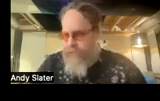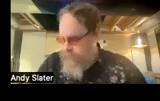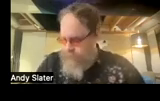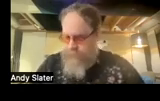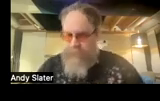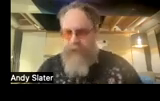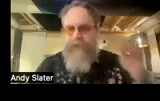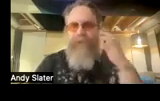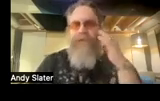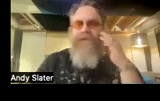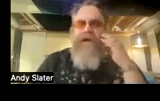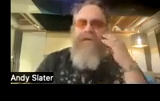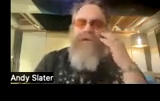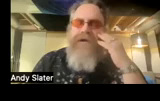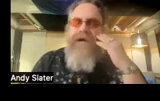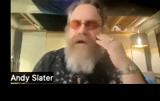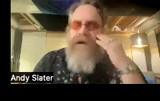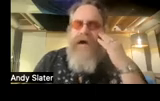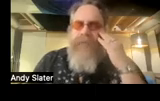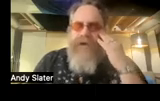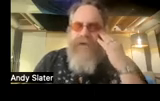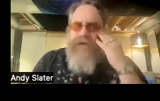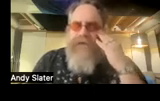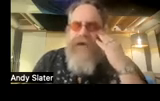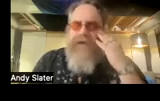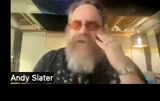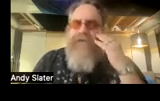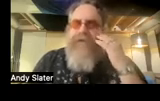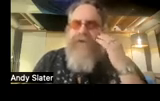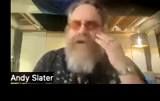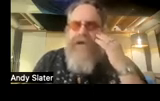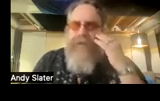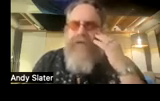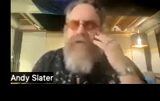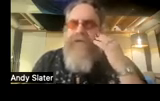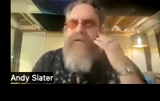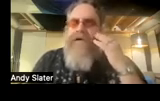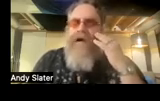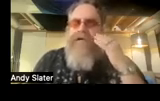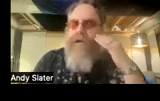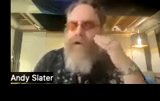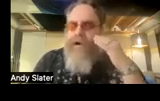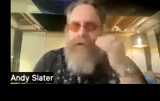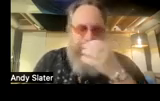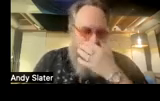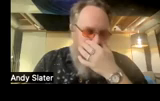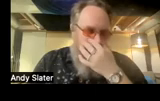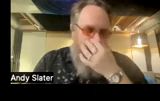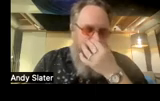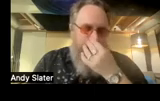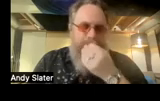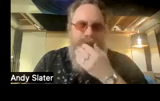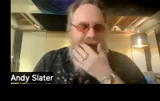creative tool. And some of those sounds can be abrasive, and sometimes they can come out of nowhere.